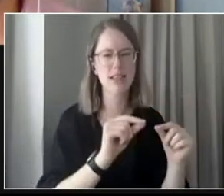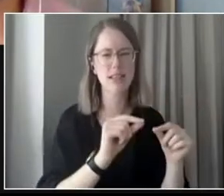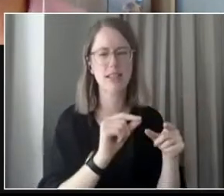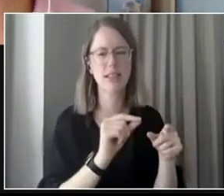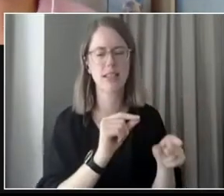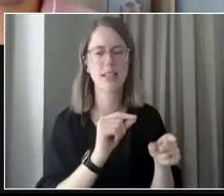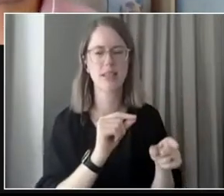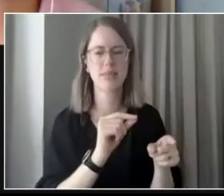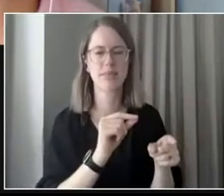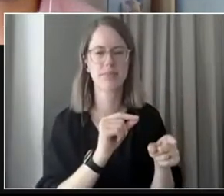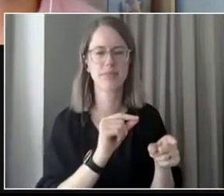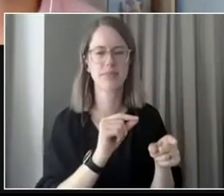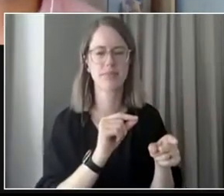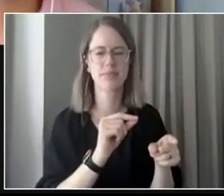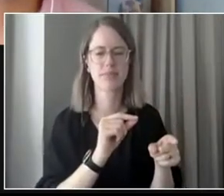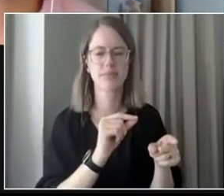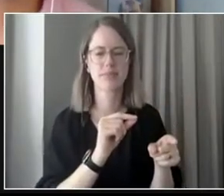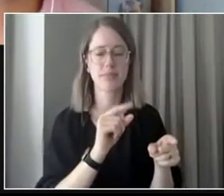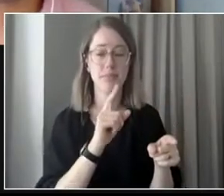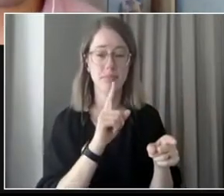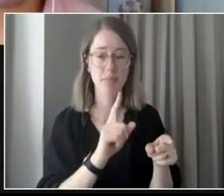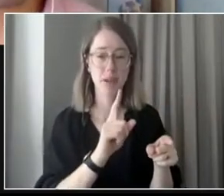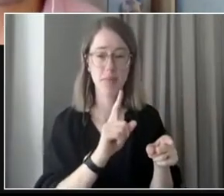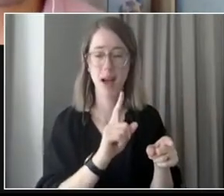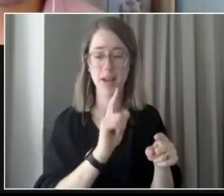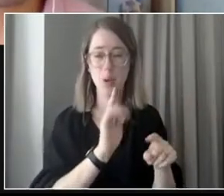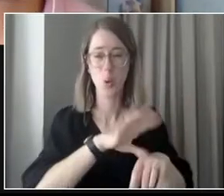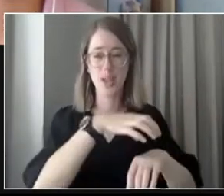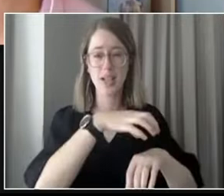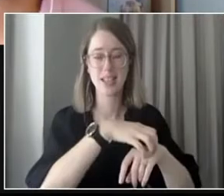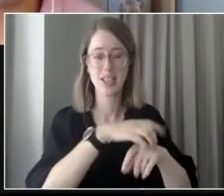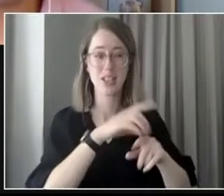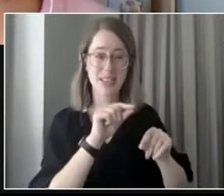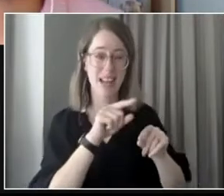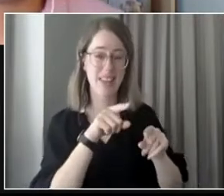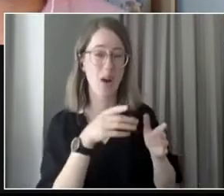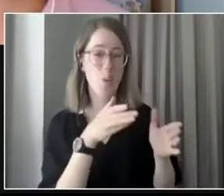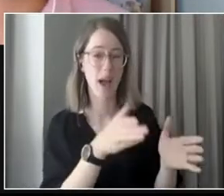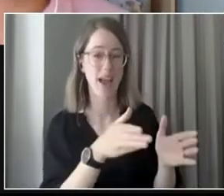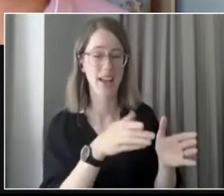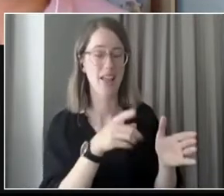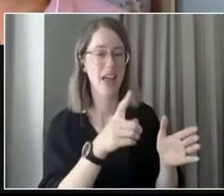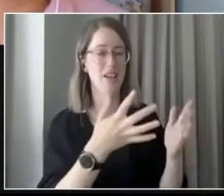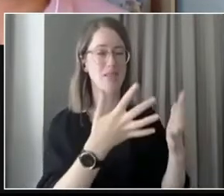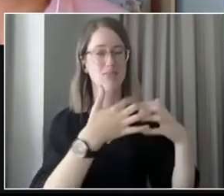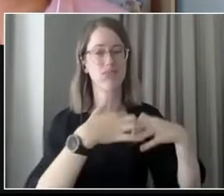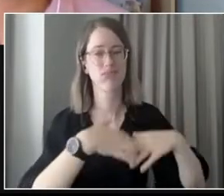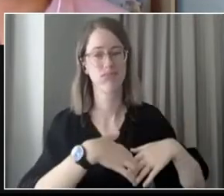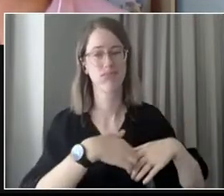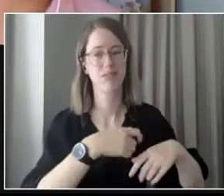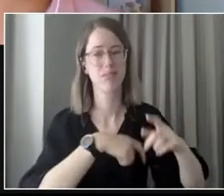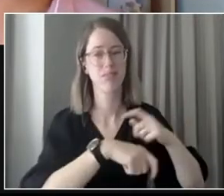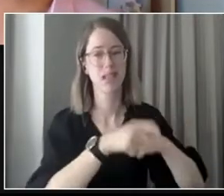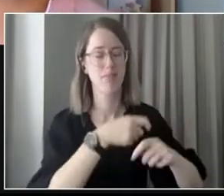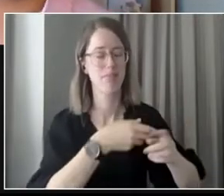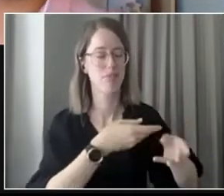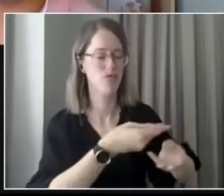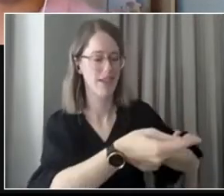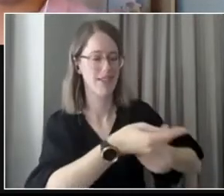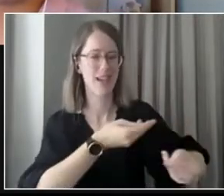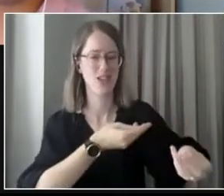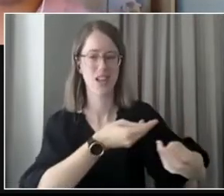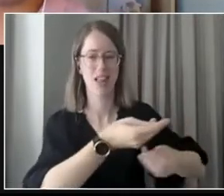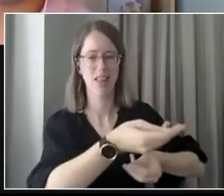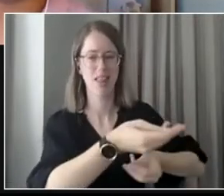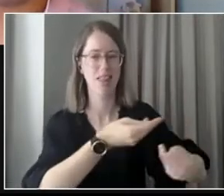and organizations that have fallen into that kind of trap have ended up being very transactional, and so they're only as good as their